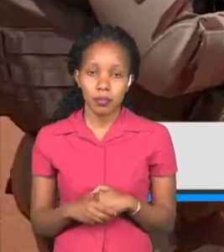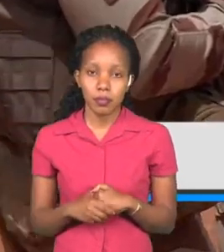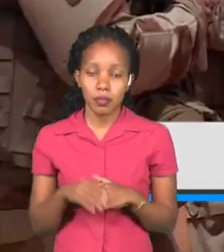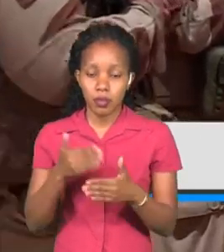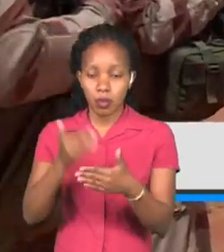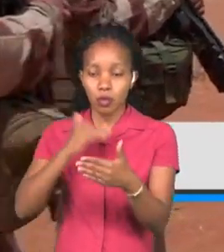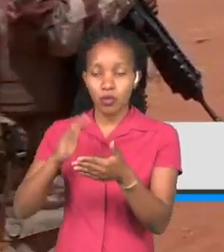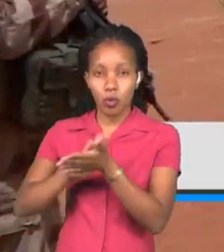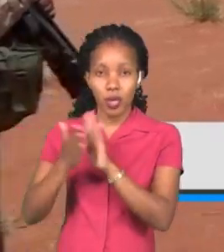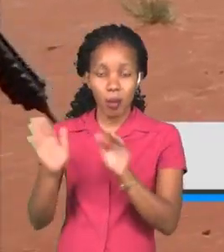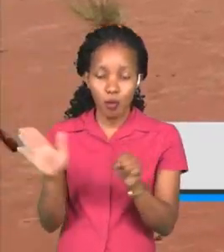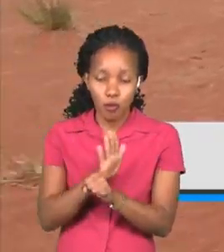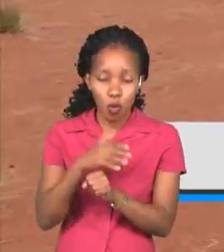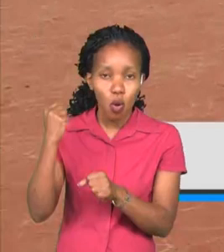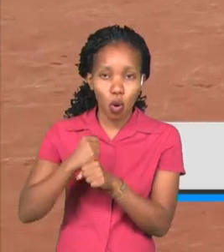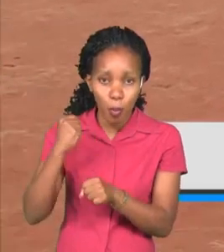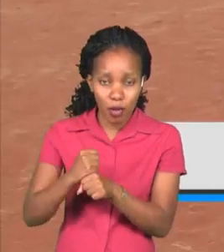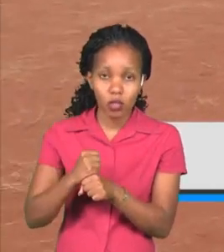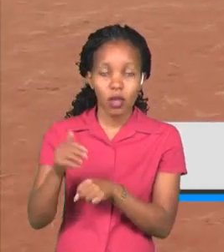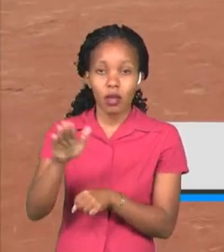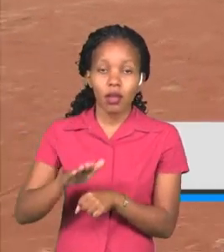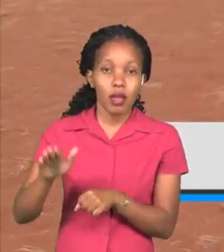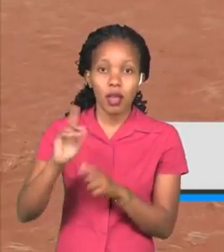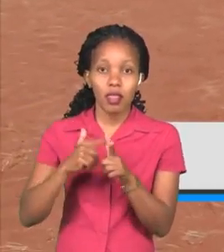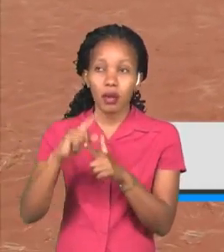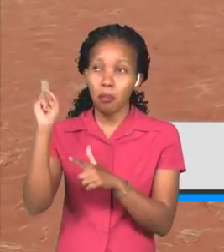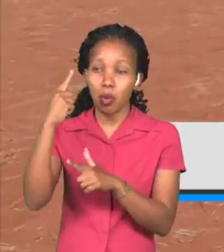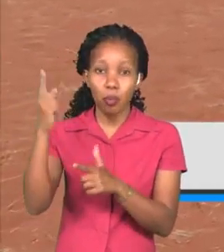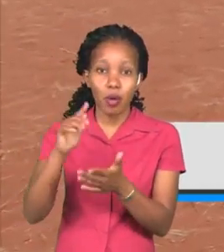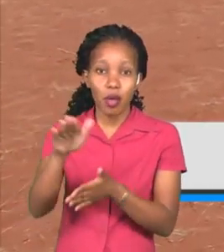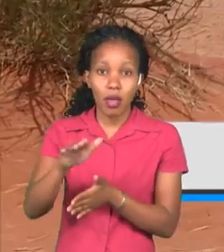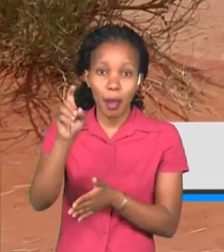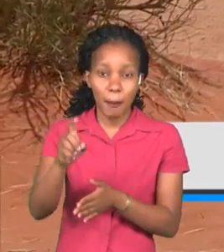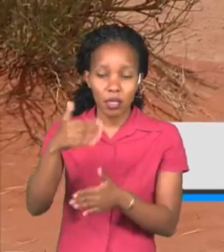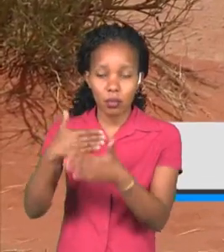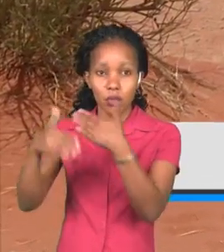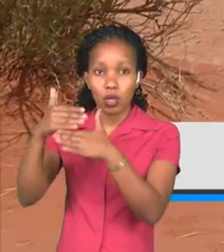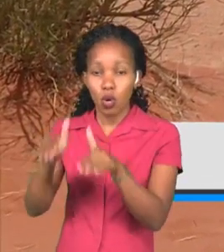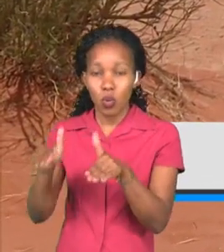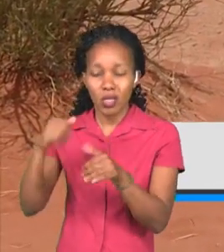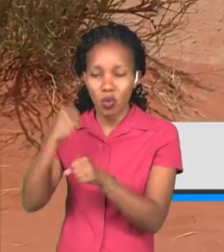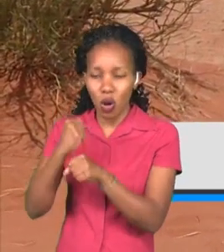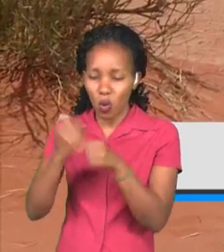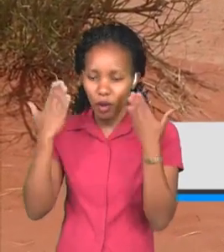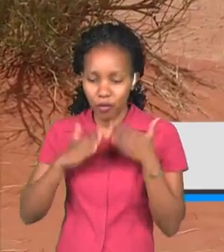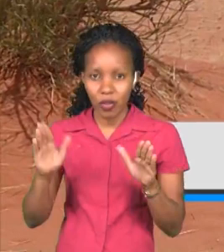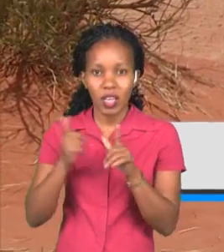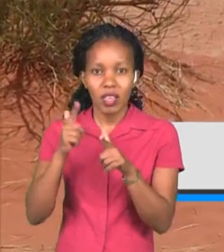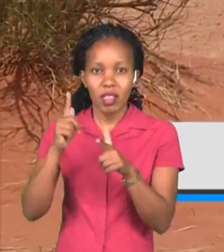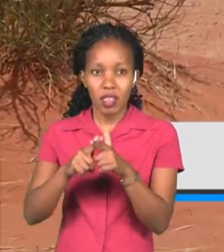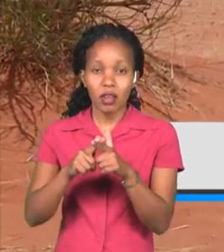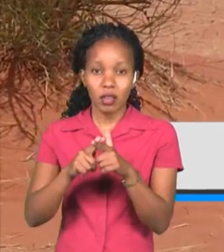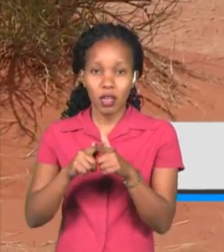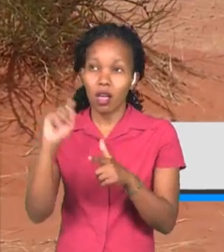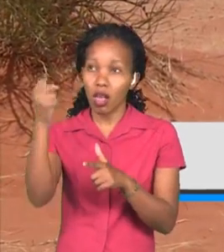Before becoming fully operational in the Gourma, a helipad has to be built. While waiting for work to be completed, Chinook